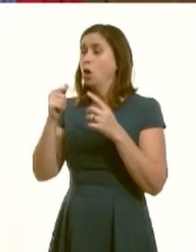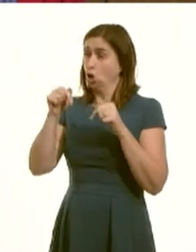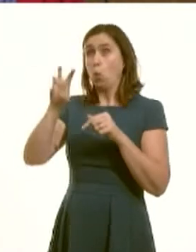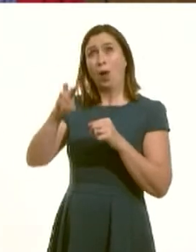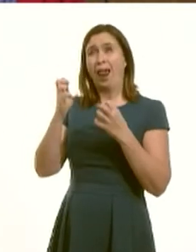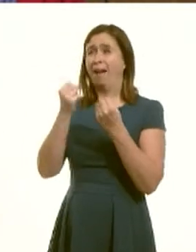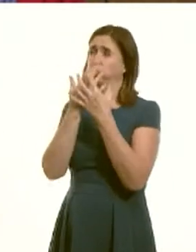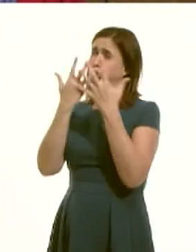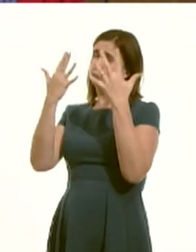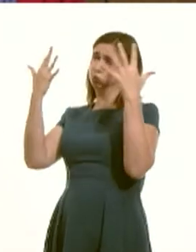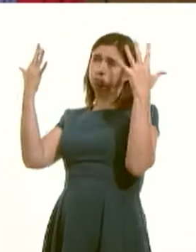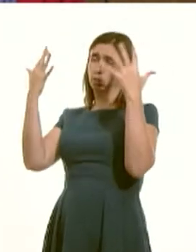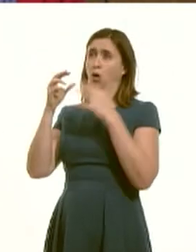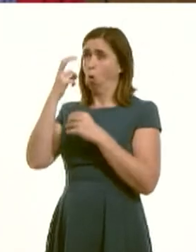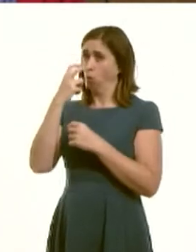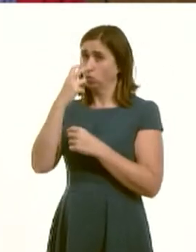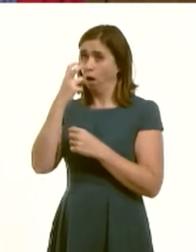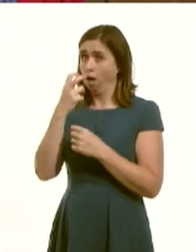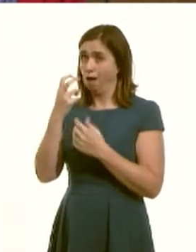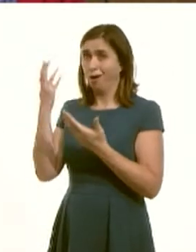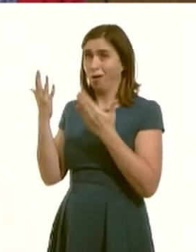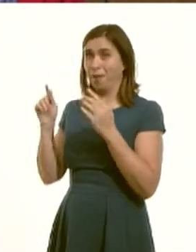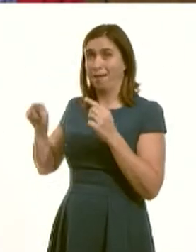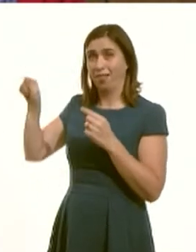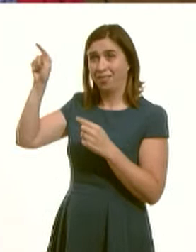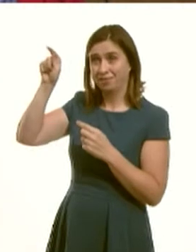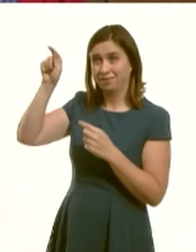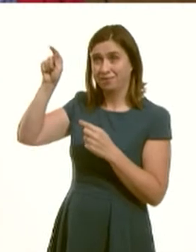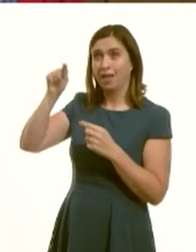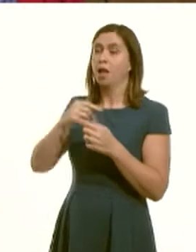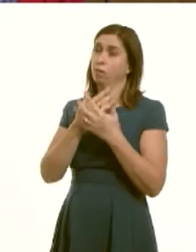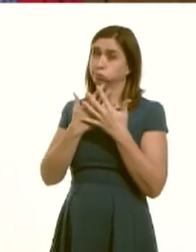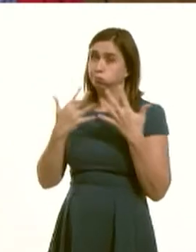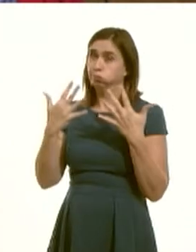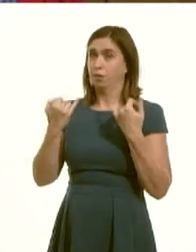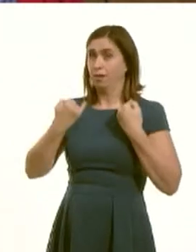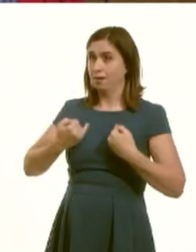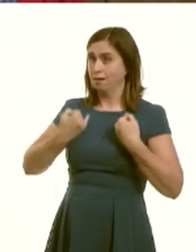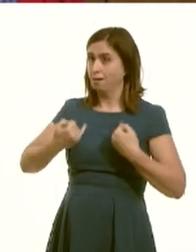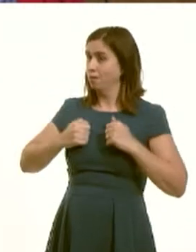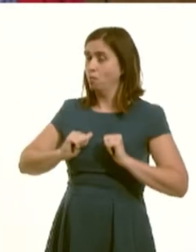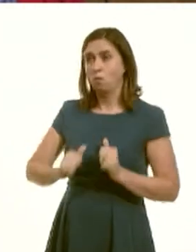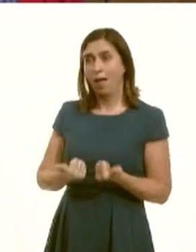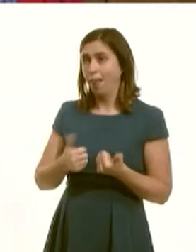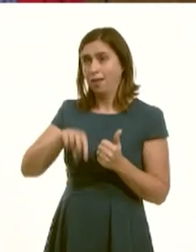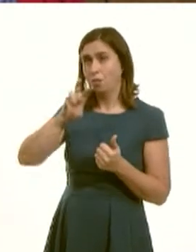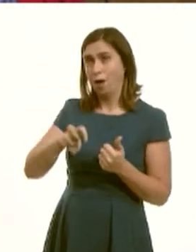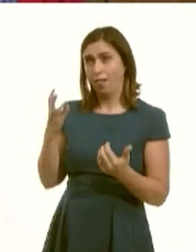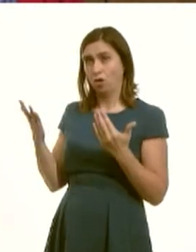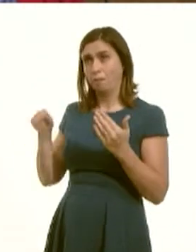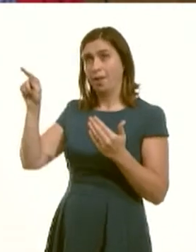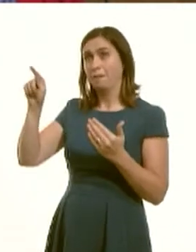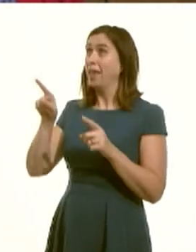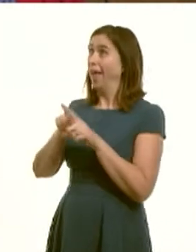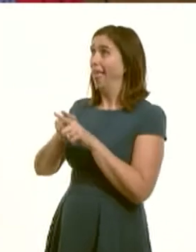We have a higher proportion of people who are not in good health. And of course, we don't have the £300